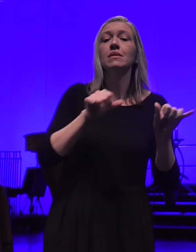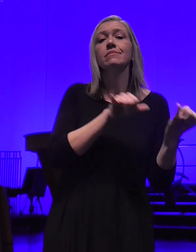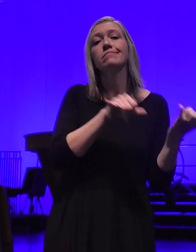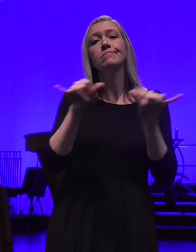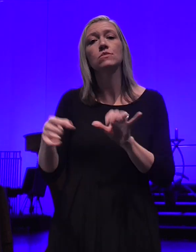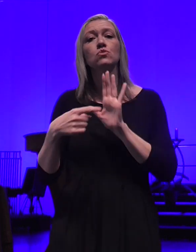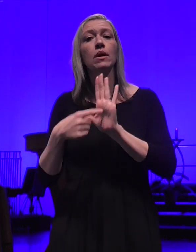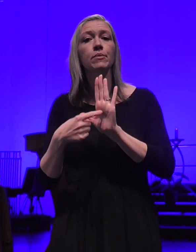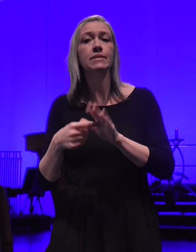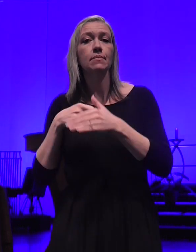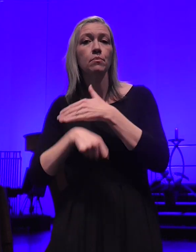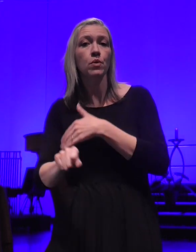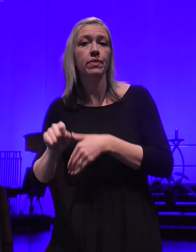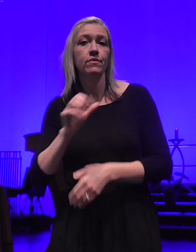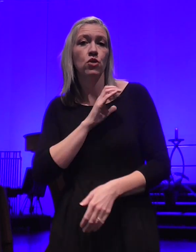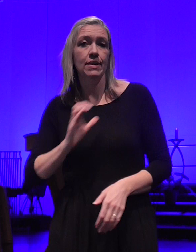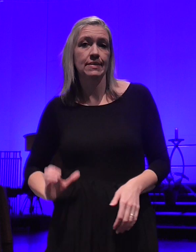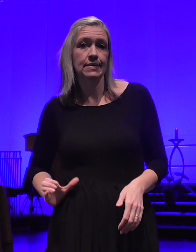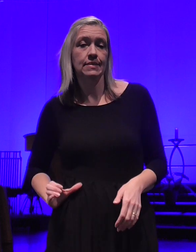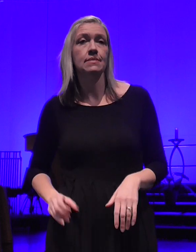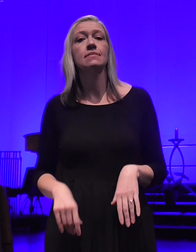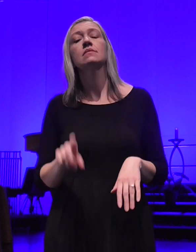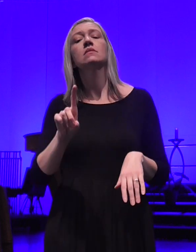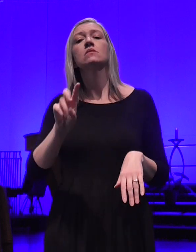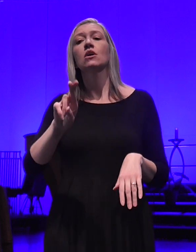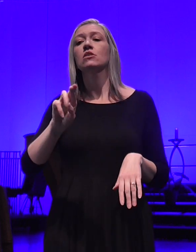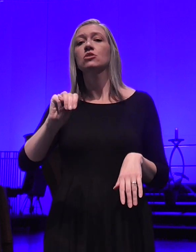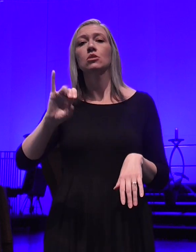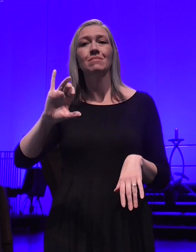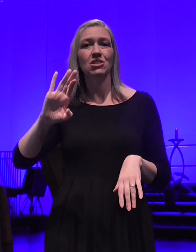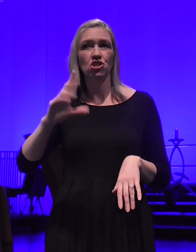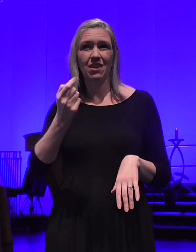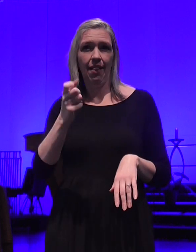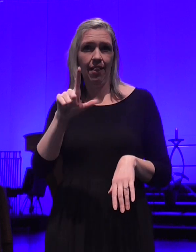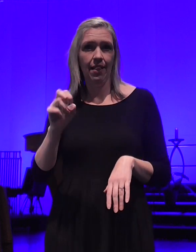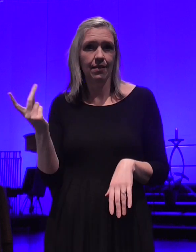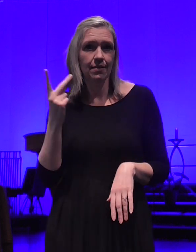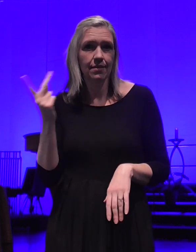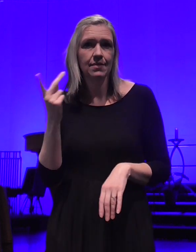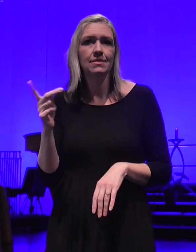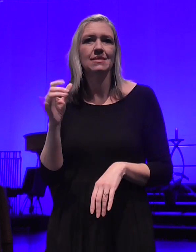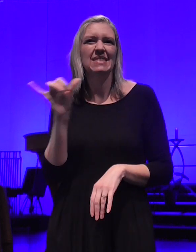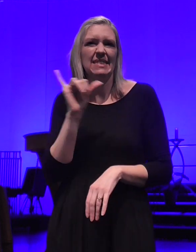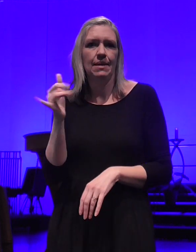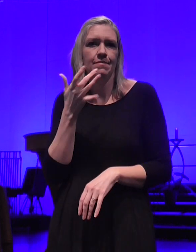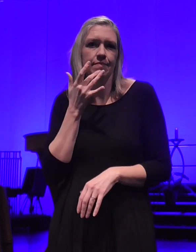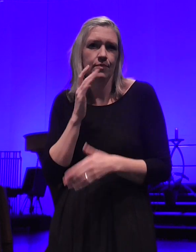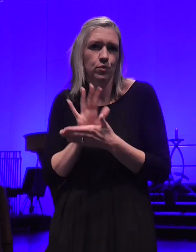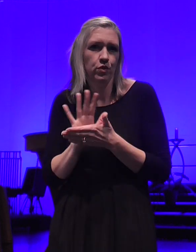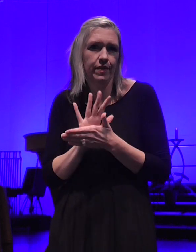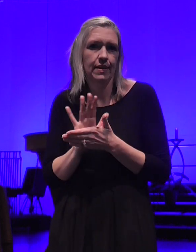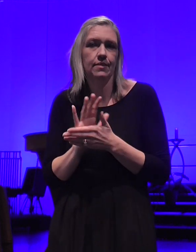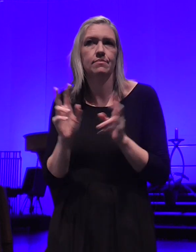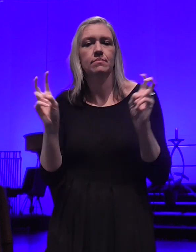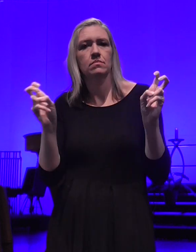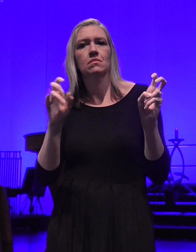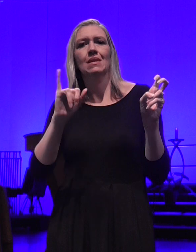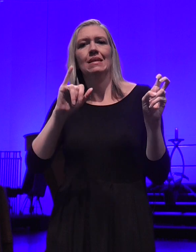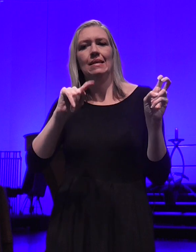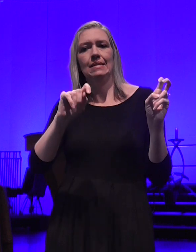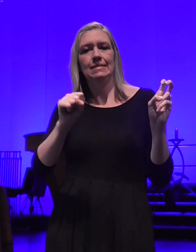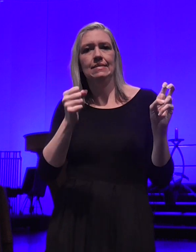Christ. Dr. Michelle and I have something in common, and we have the same favorite movie, which is It's a Wonderful Life. And